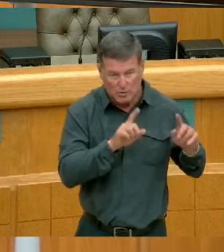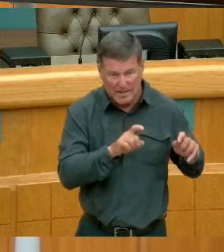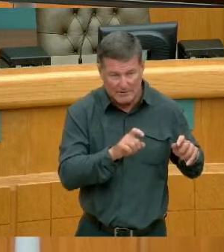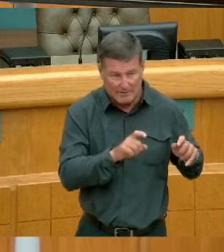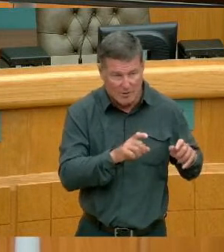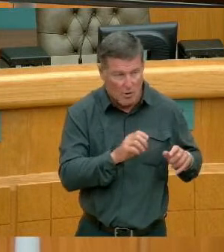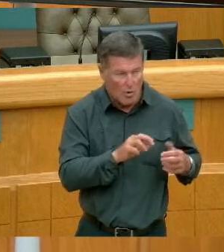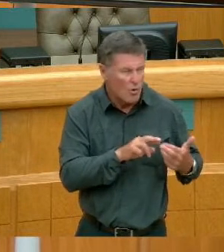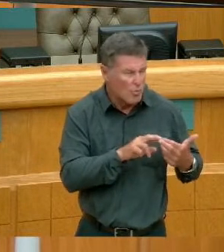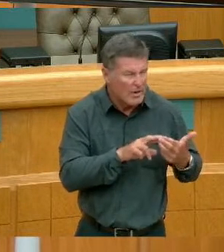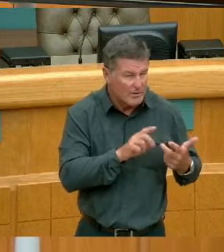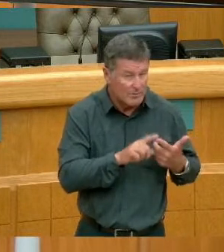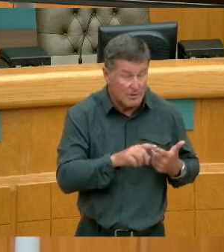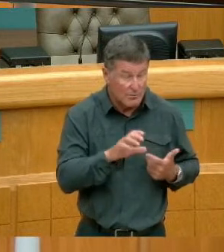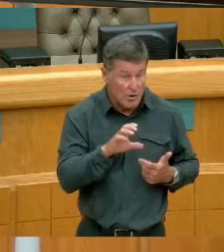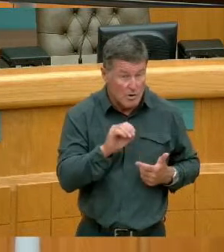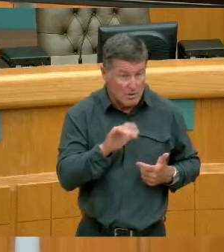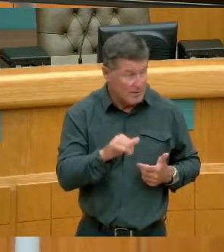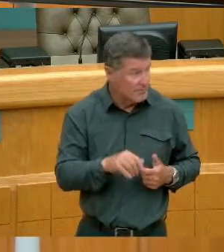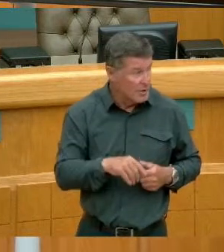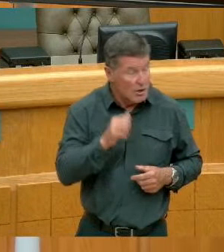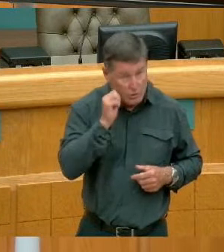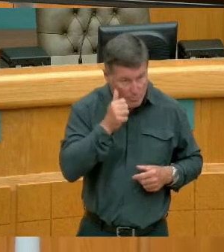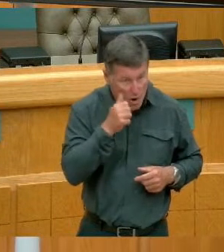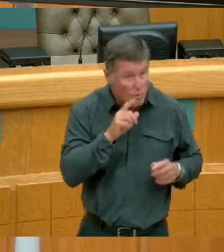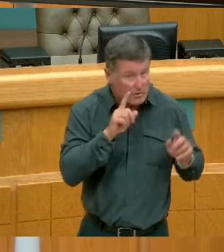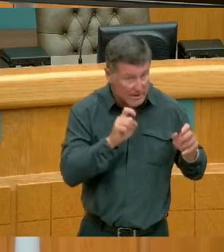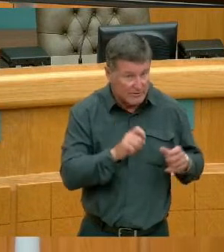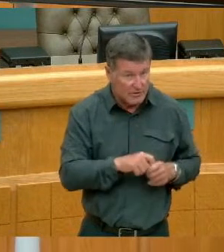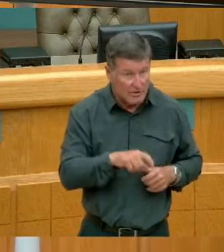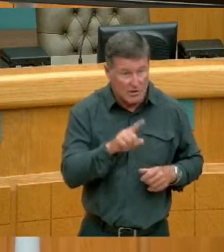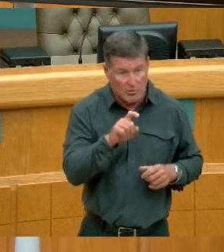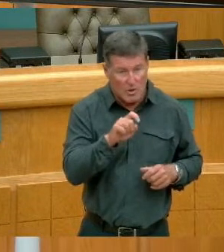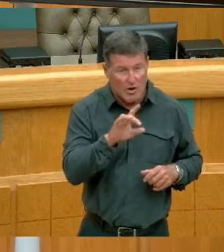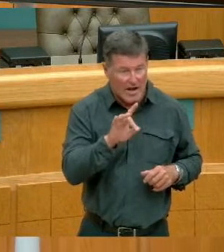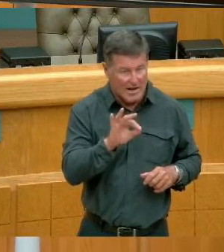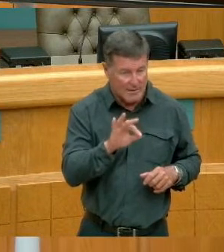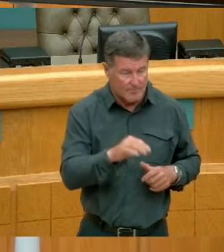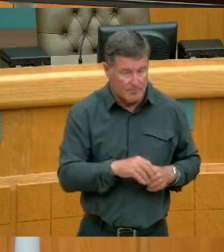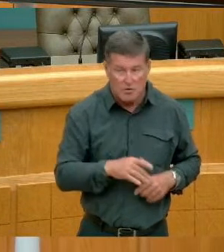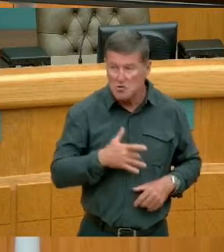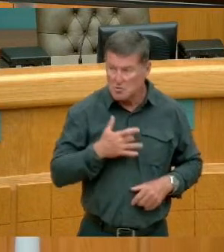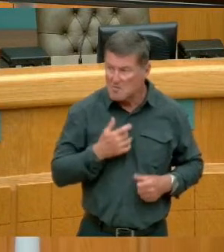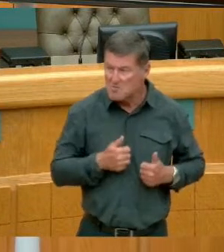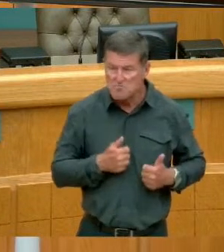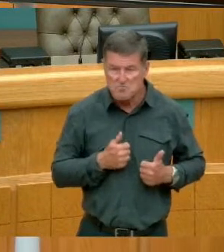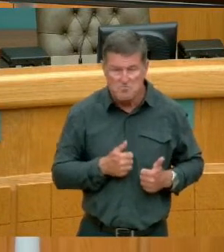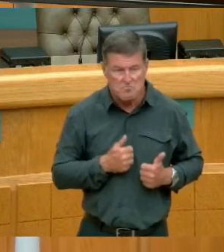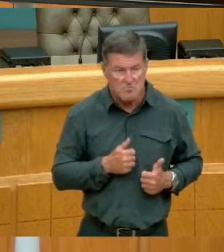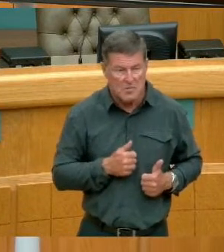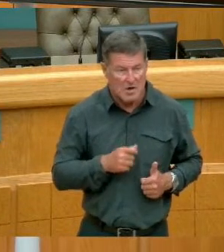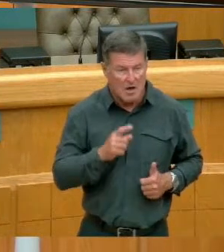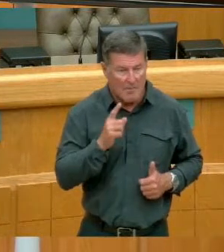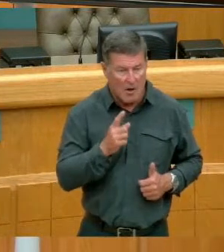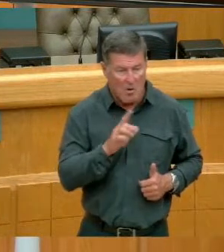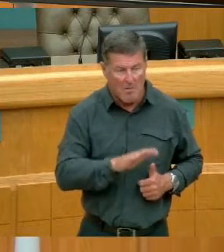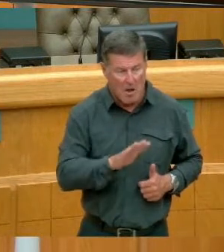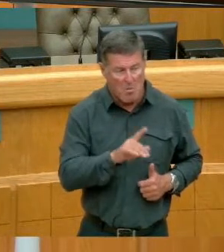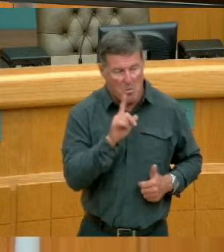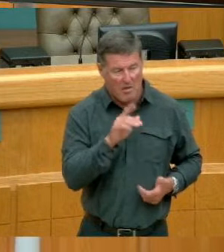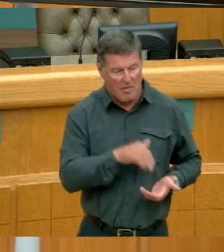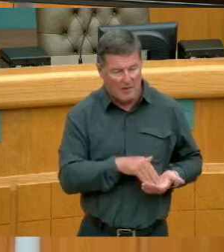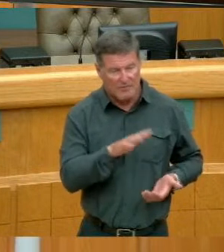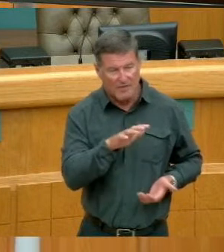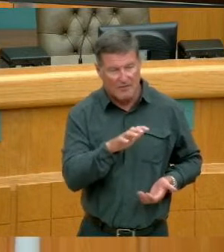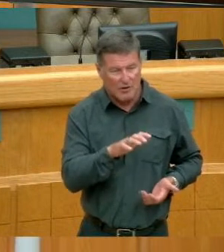or relationships to the county tomorrow. And so I'm feeling very good about 1,500 of them so far.